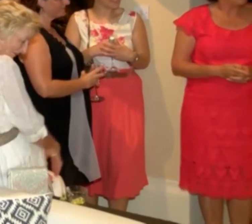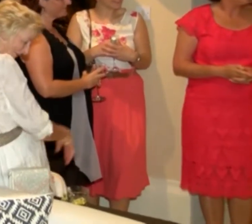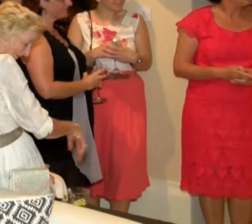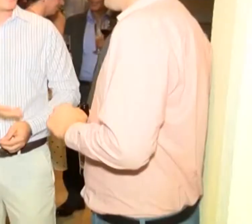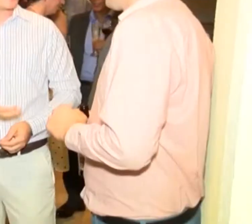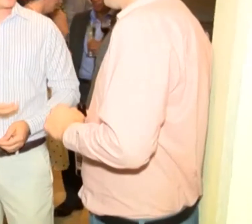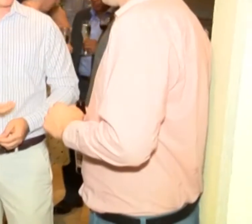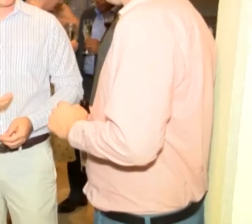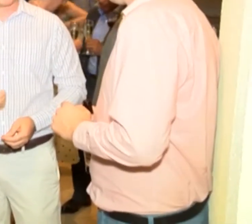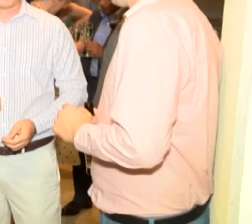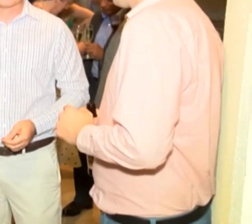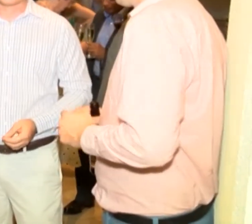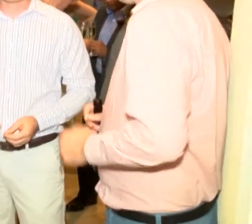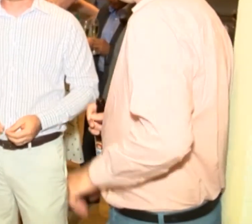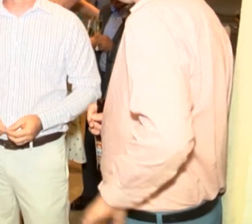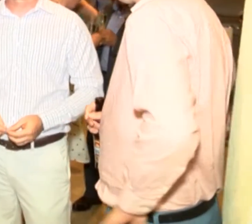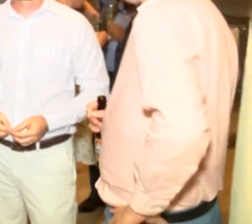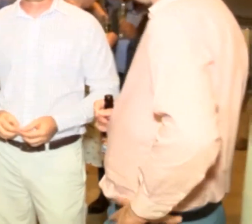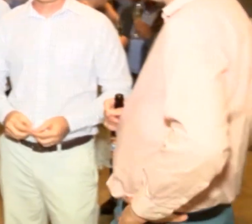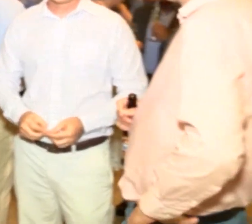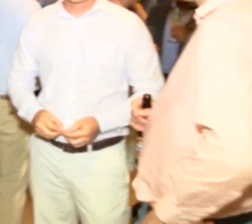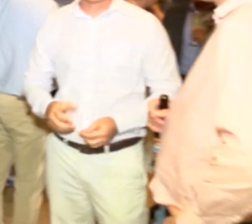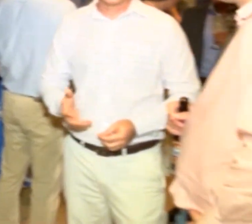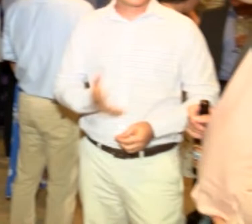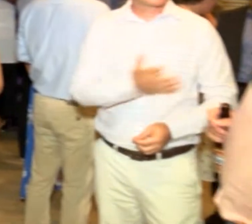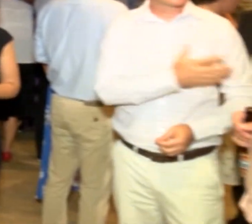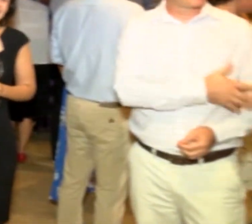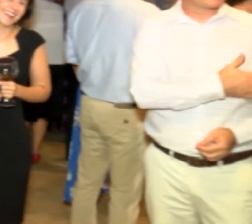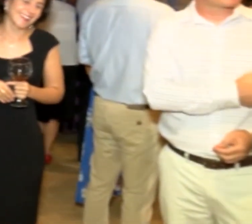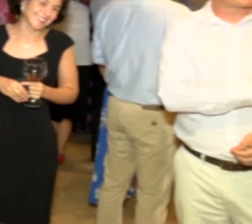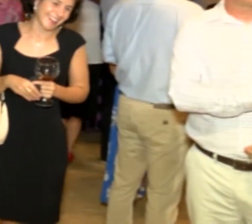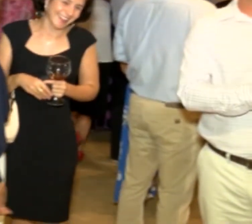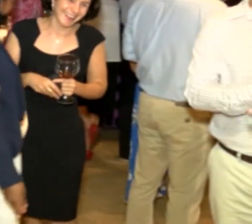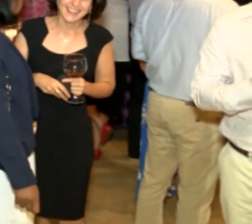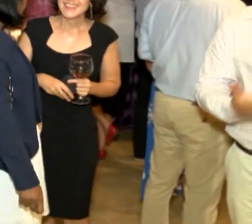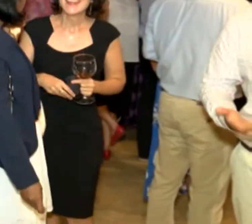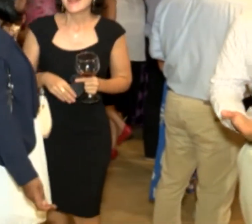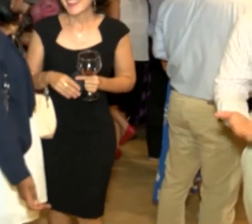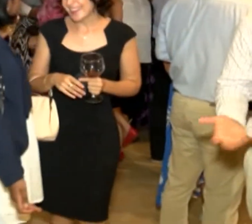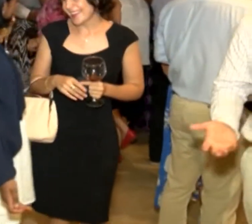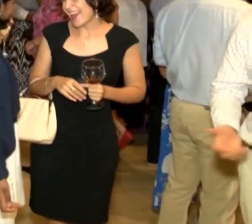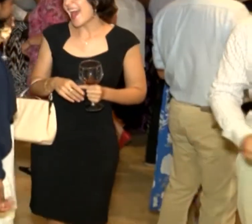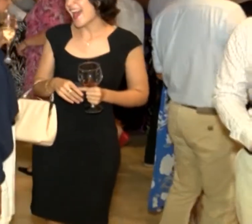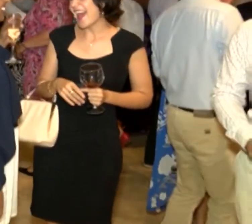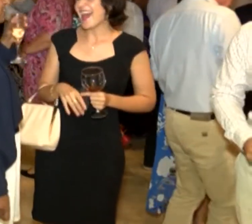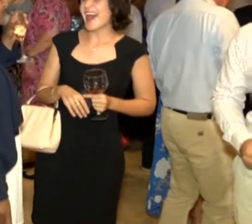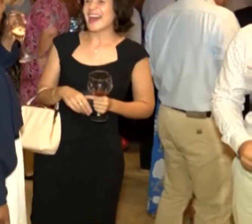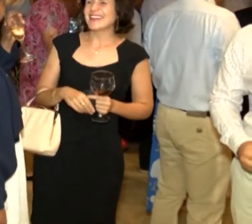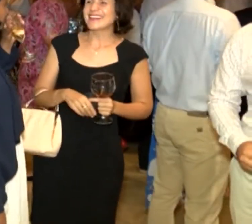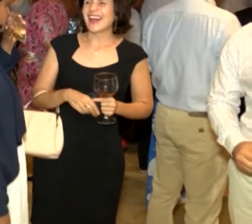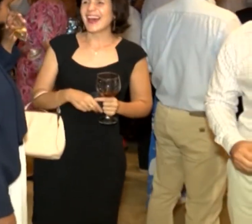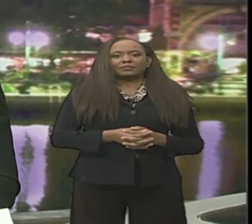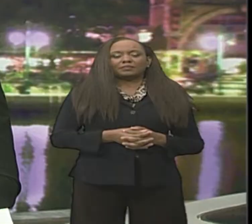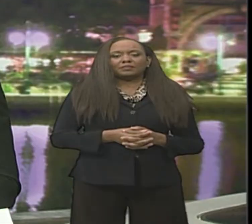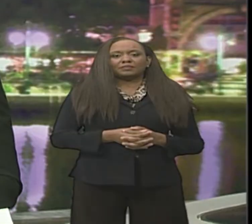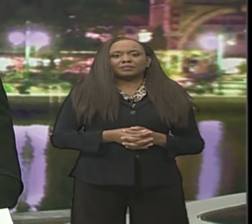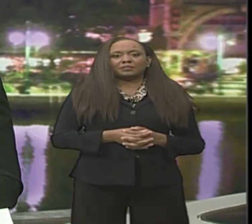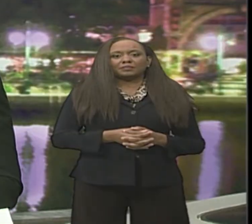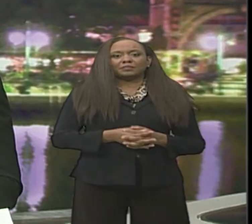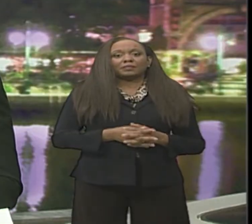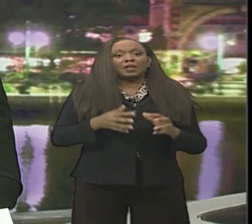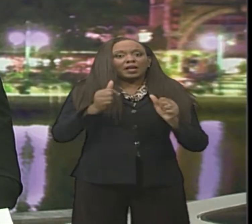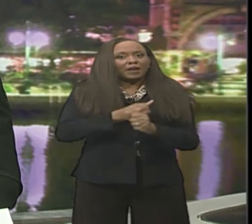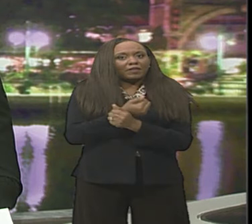energy, adding there's scope for even closer collaboration in these areas. Lisa Broom, CBC News.